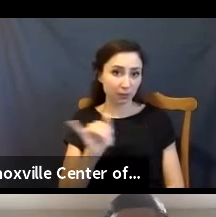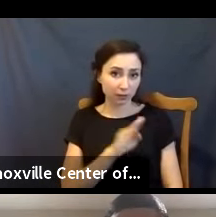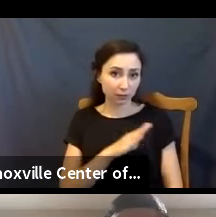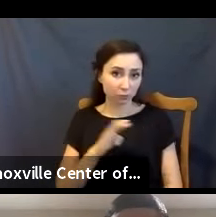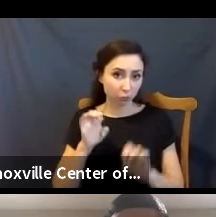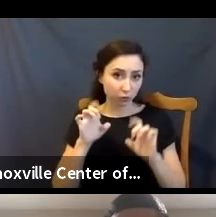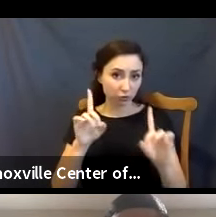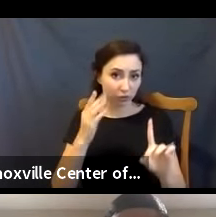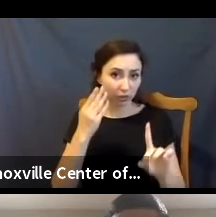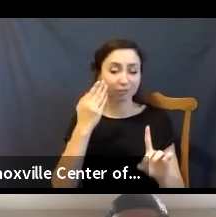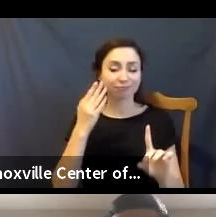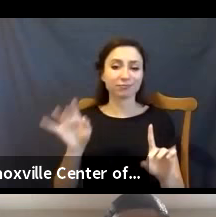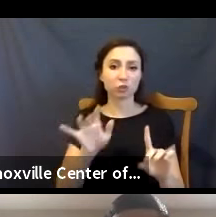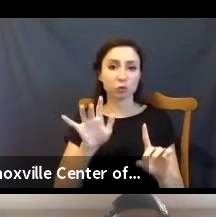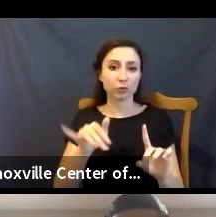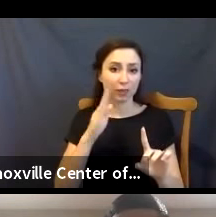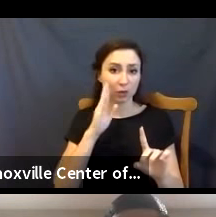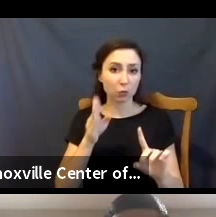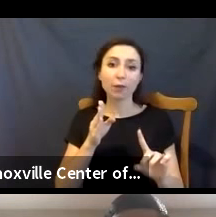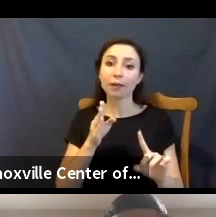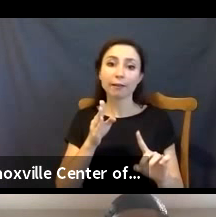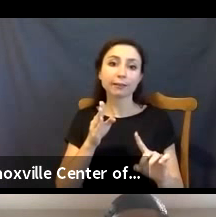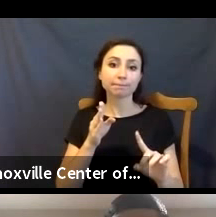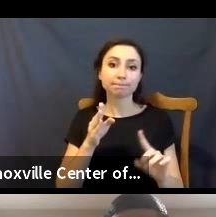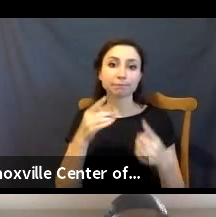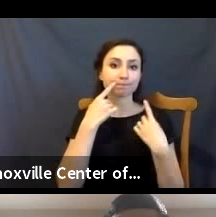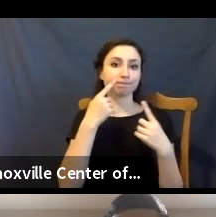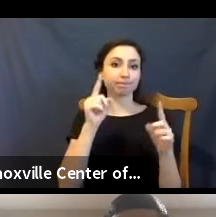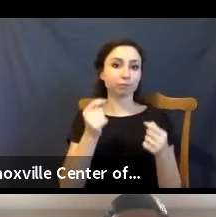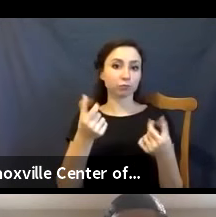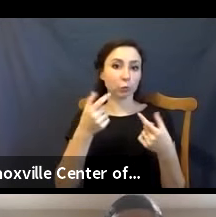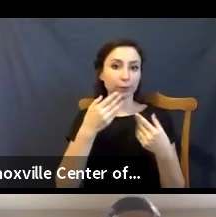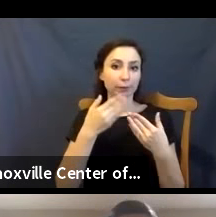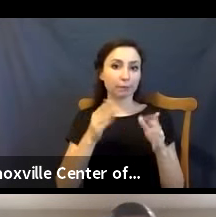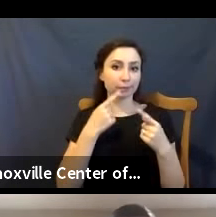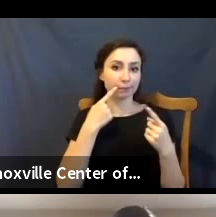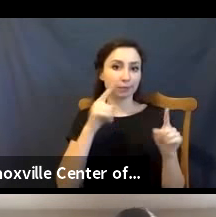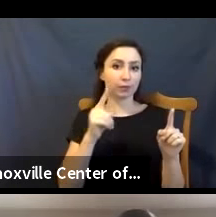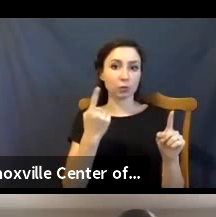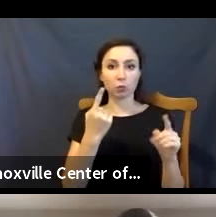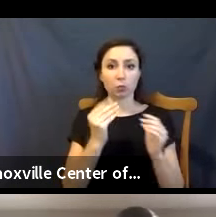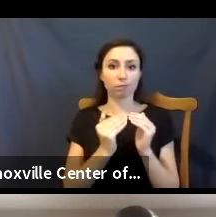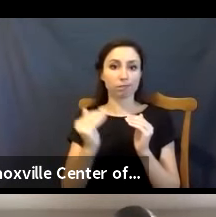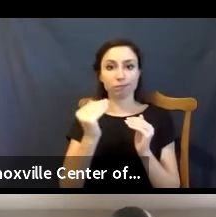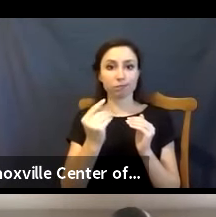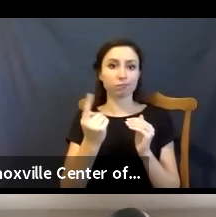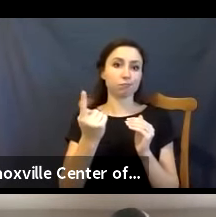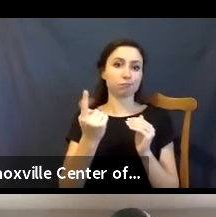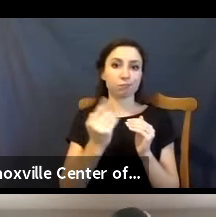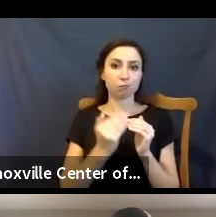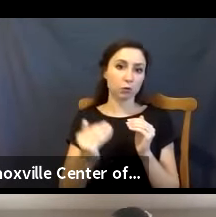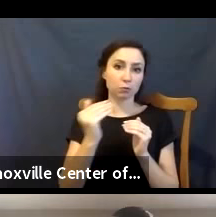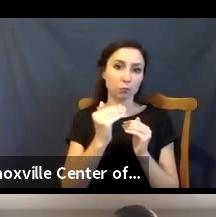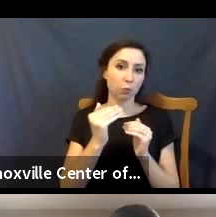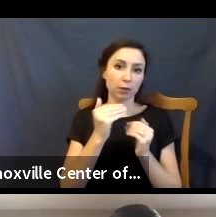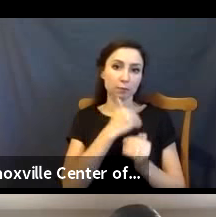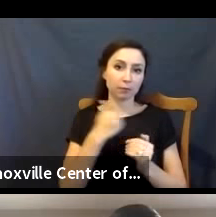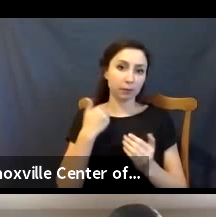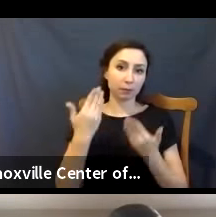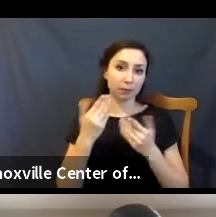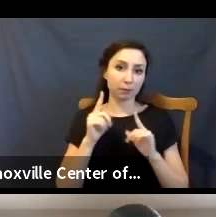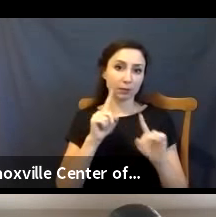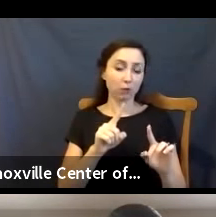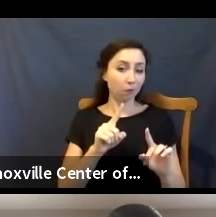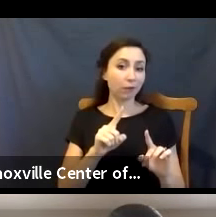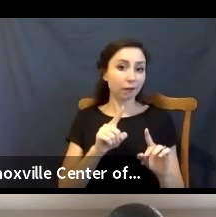Education, I know, do this. They will issue a quick public announcement that one or more members of this board may be appearing together in public